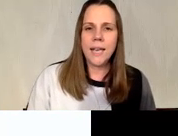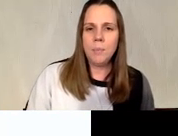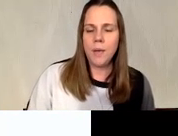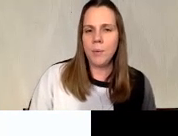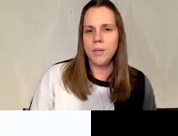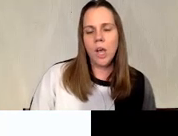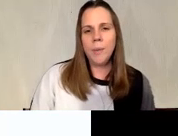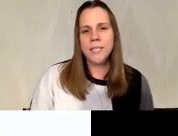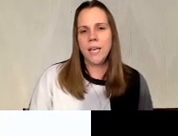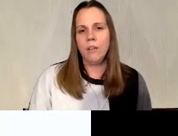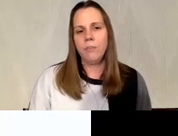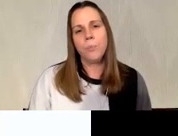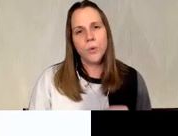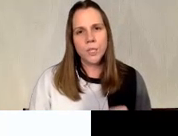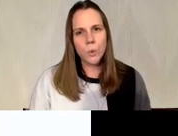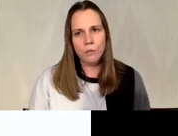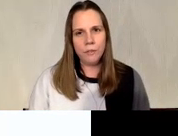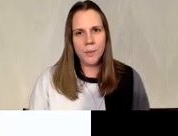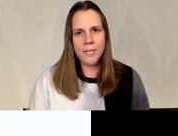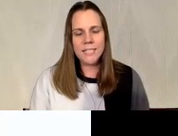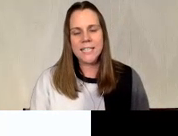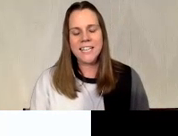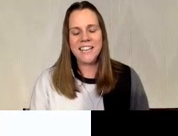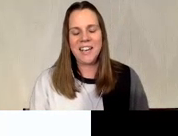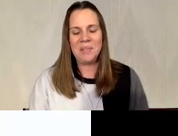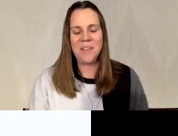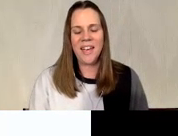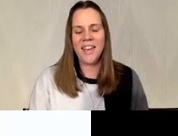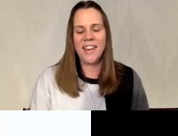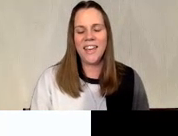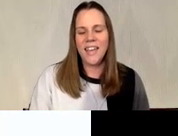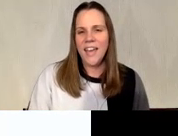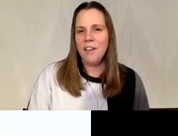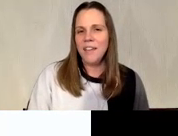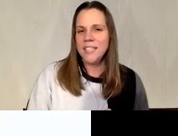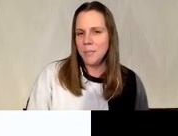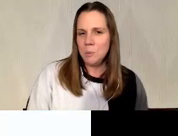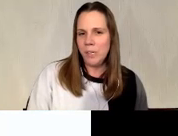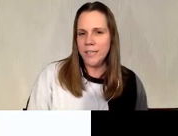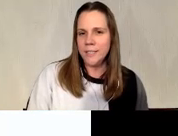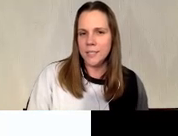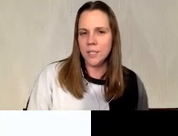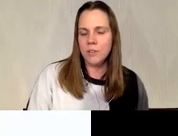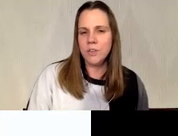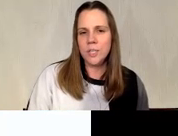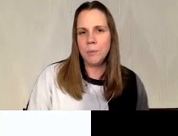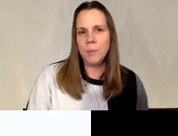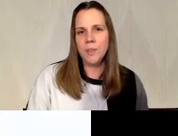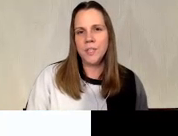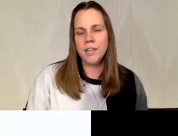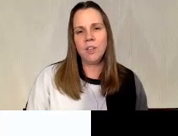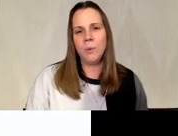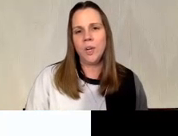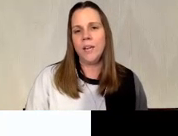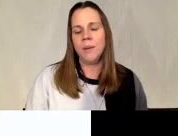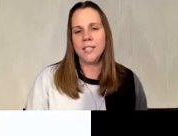And I would call myself preschool fluent. I have had some experience conversing with people in the